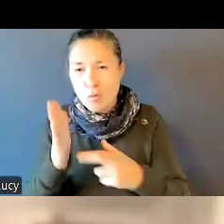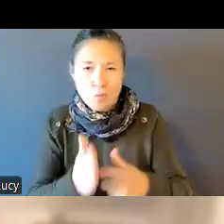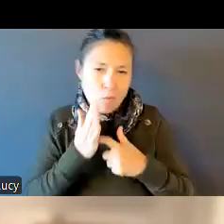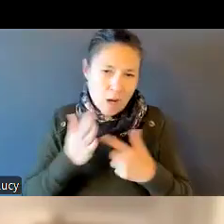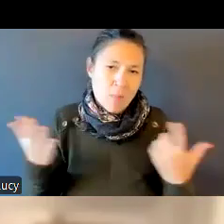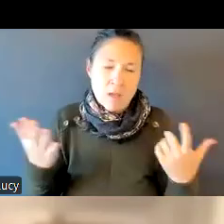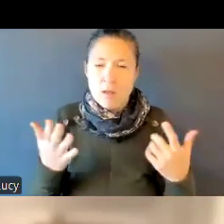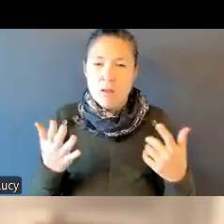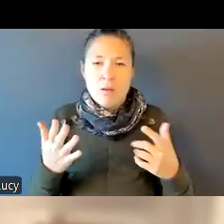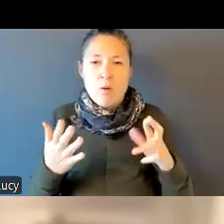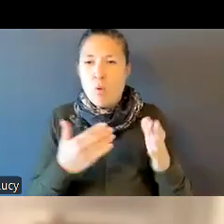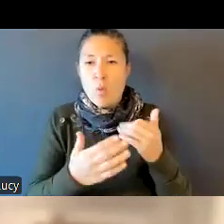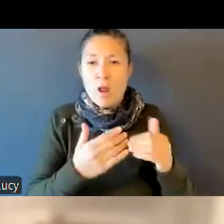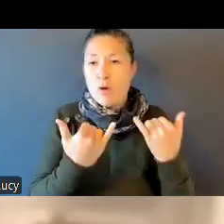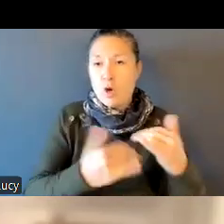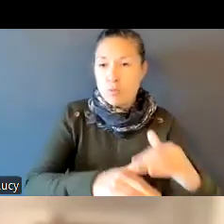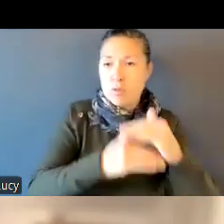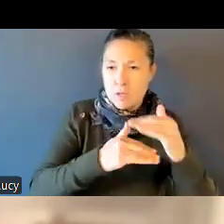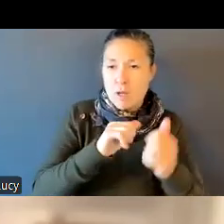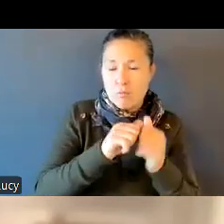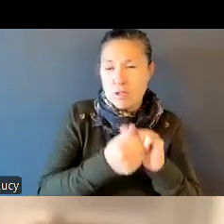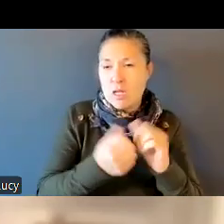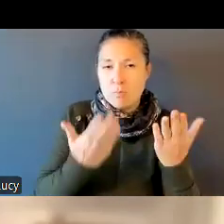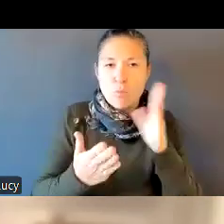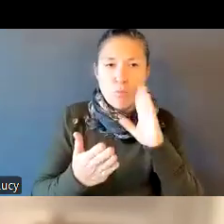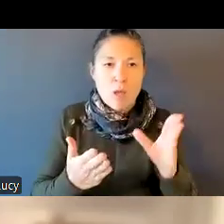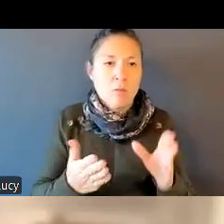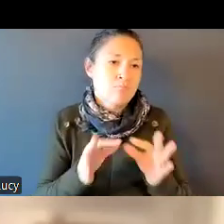constraints that currently apply to Mass Save.